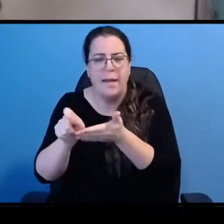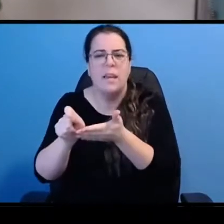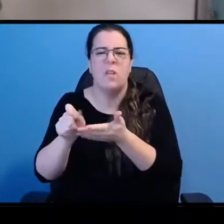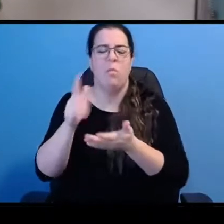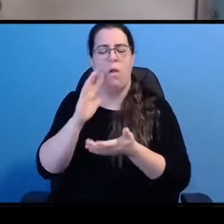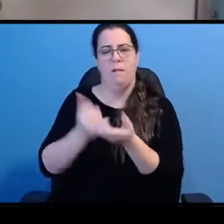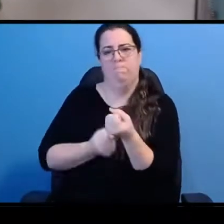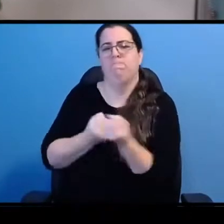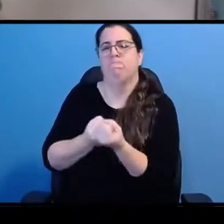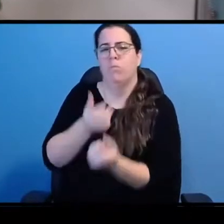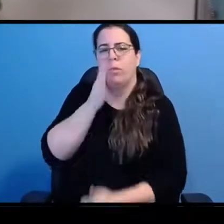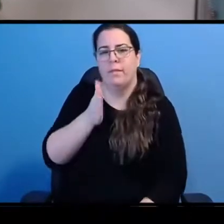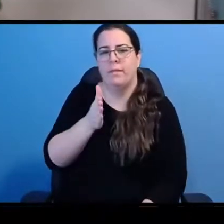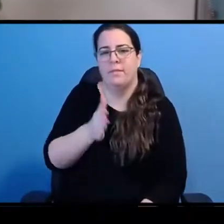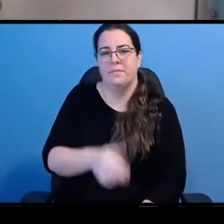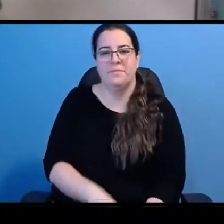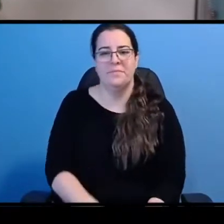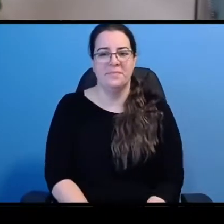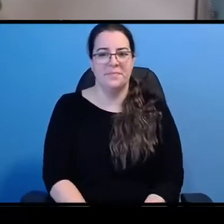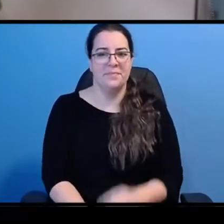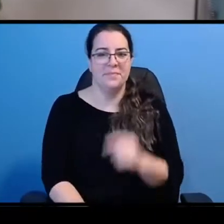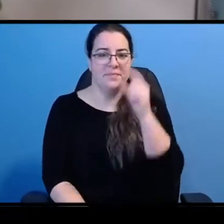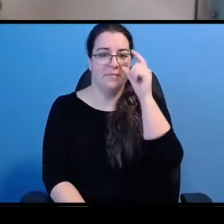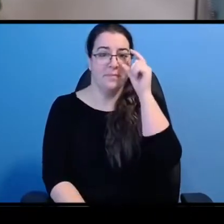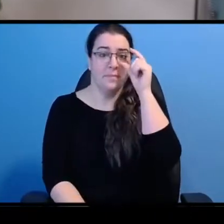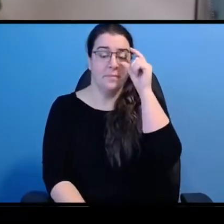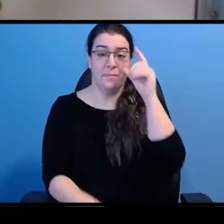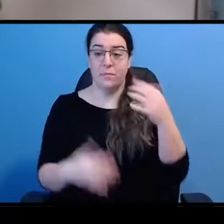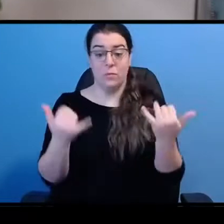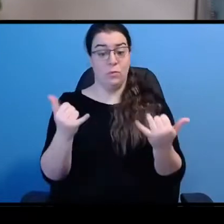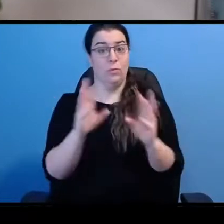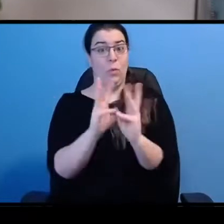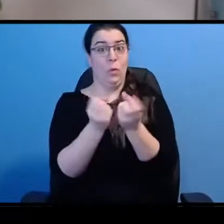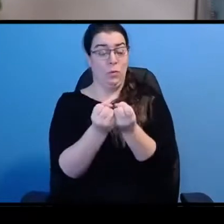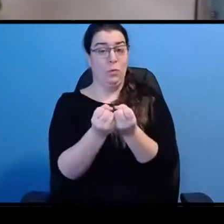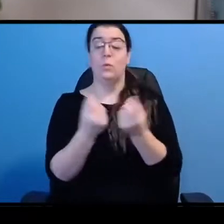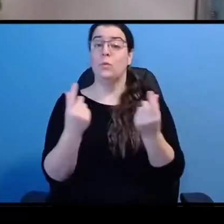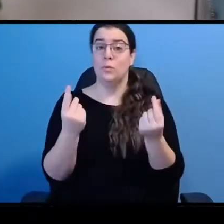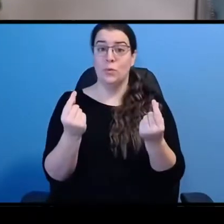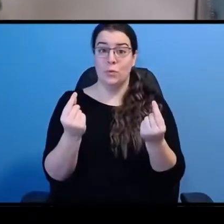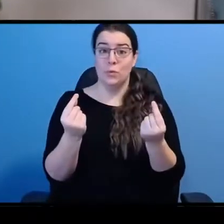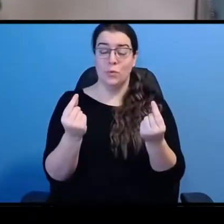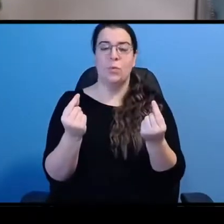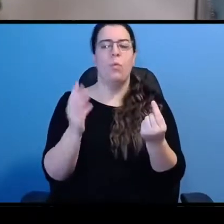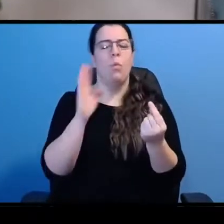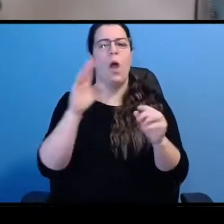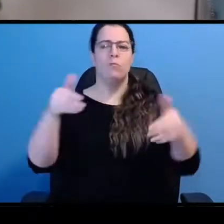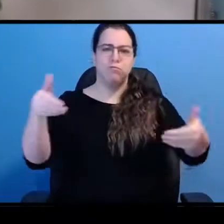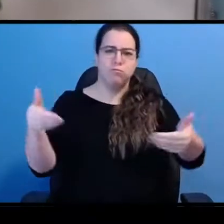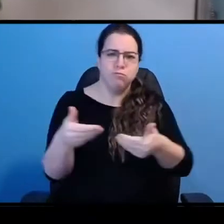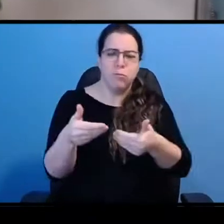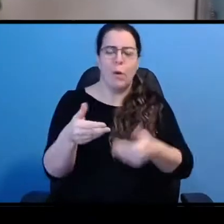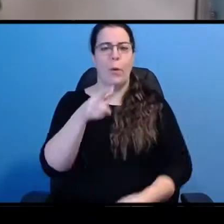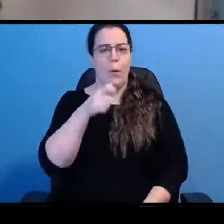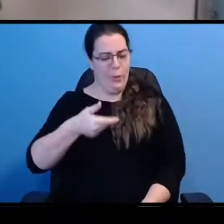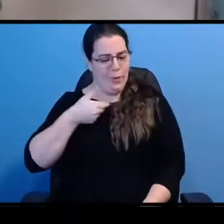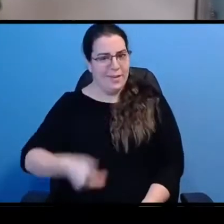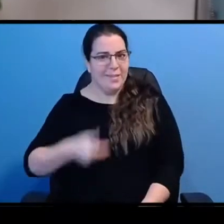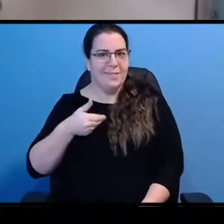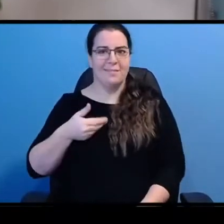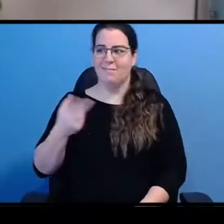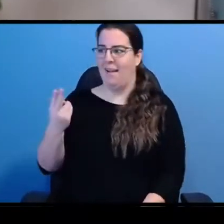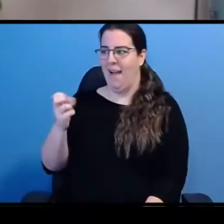So today's workshop, we're going to start off by giving you a little introduction as to who I am and who Heidi is